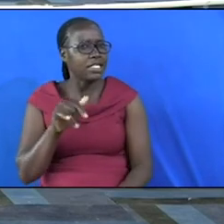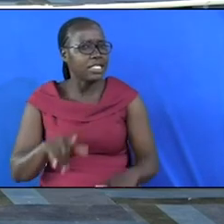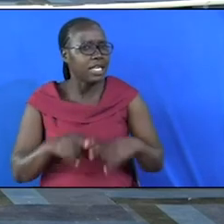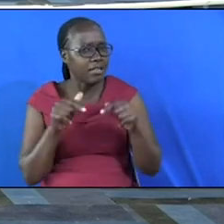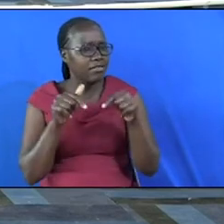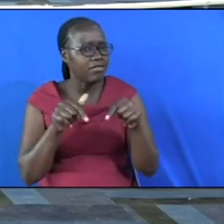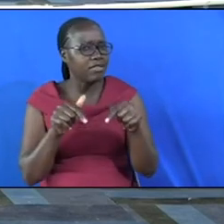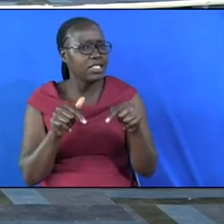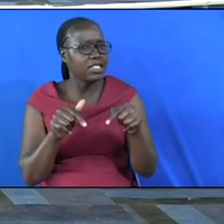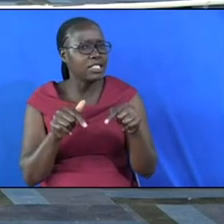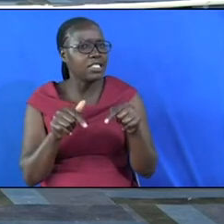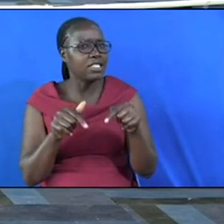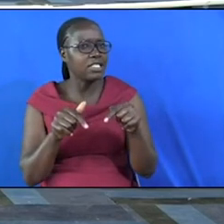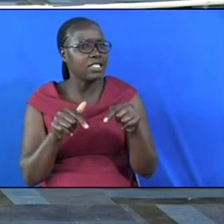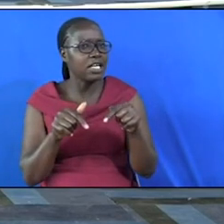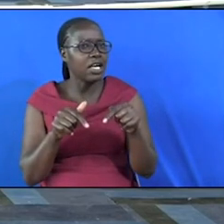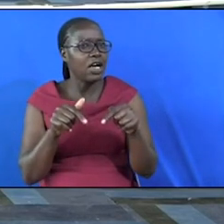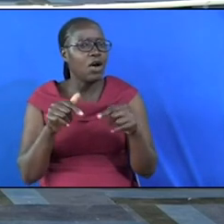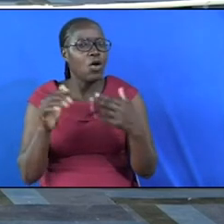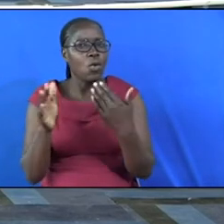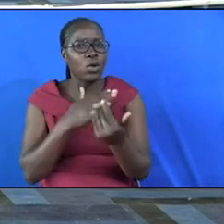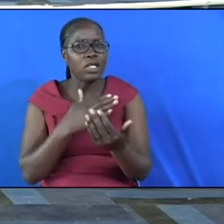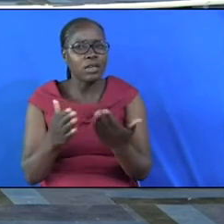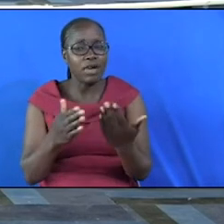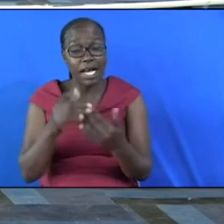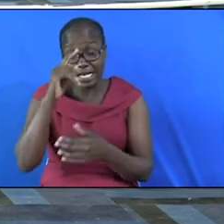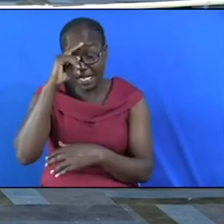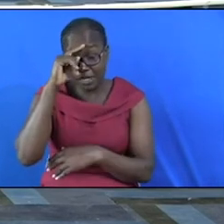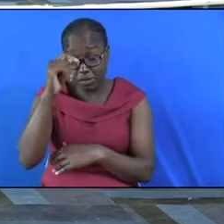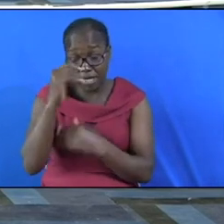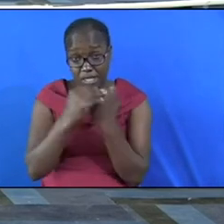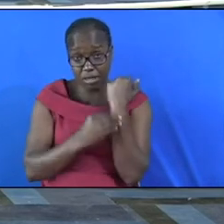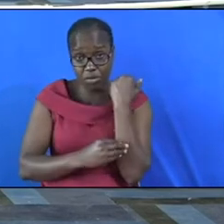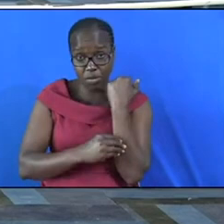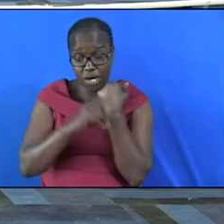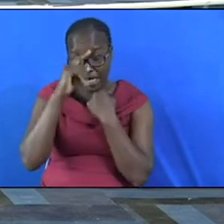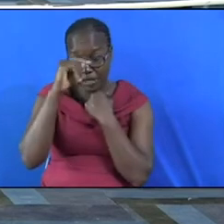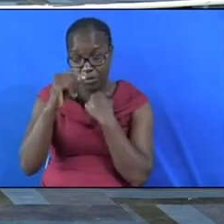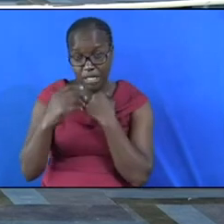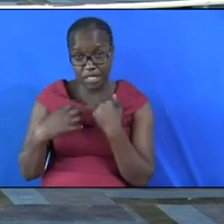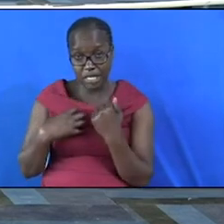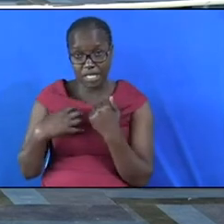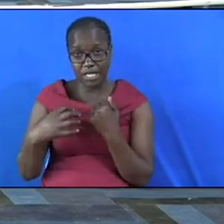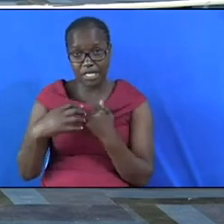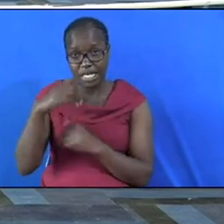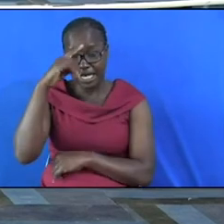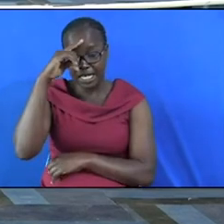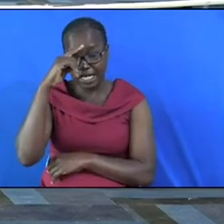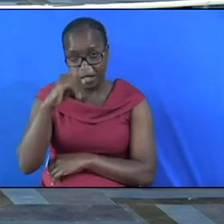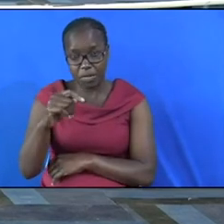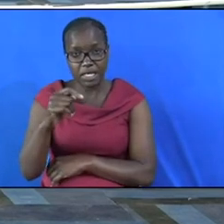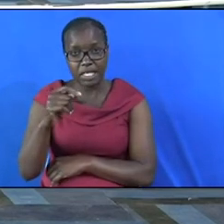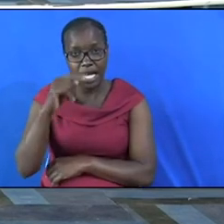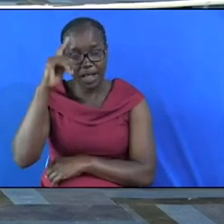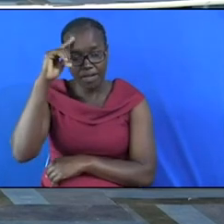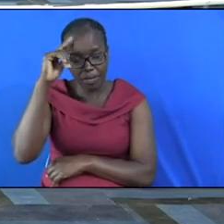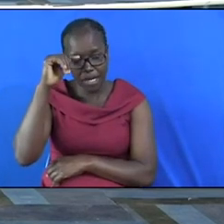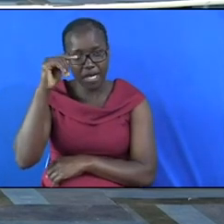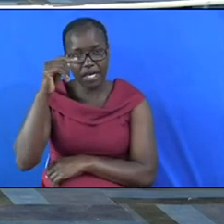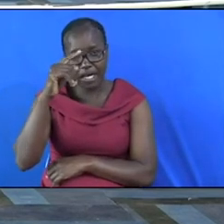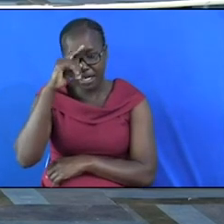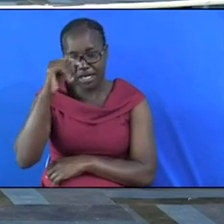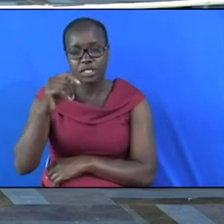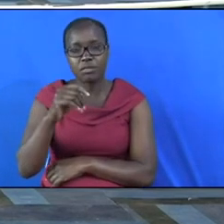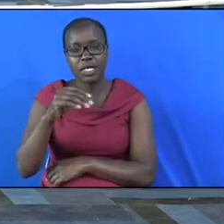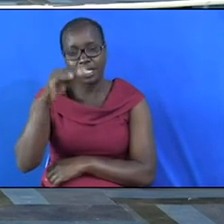life, respect the poor, respect the rich, respect the black, respect